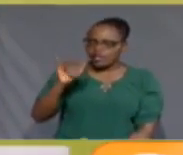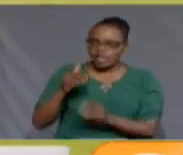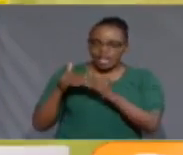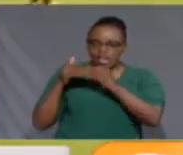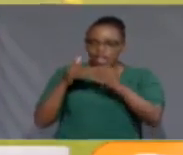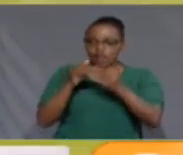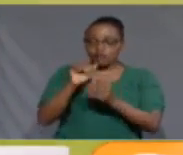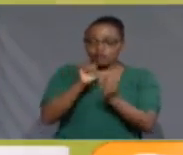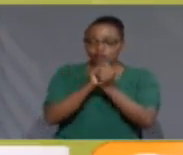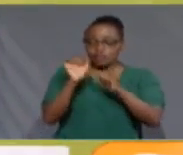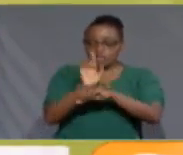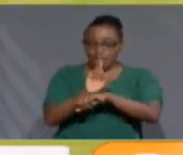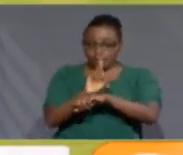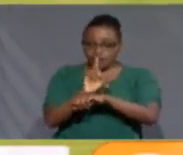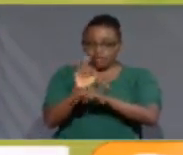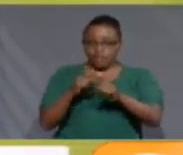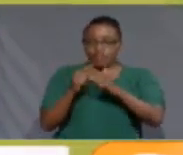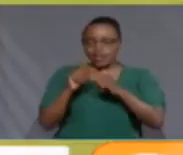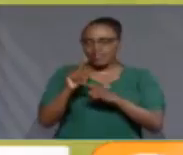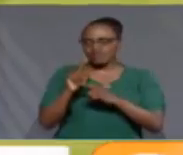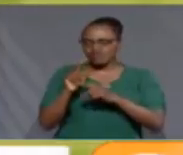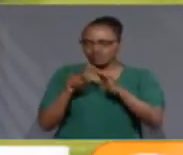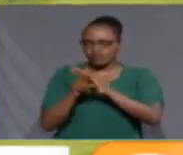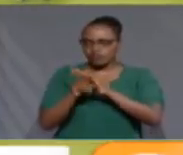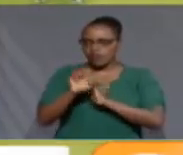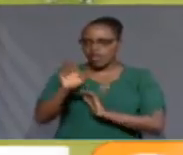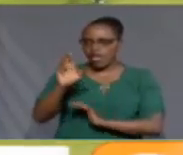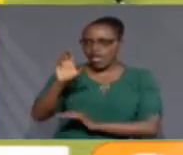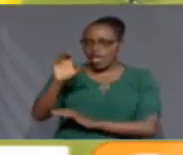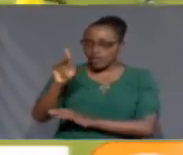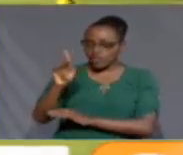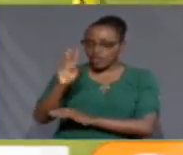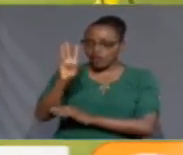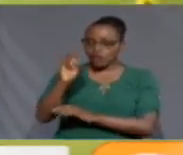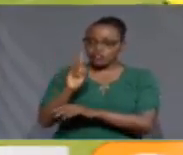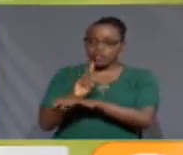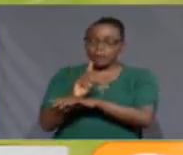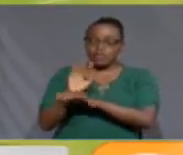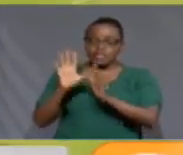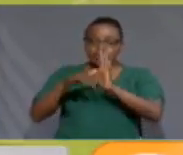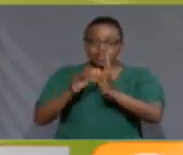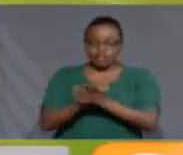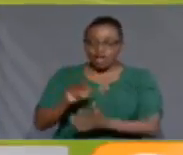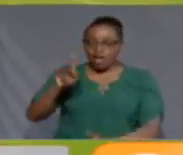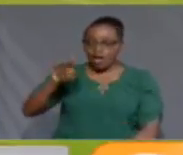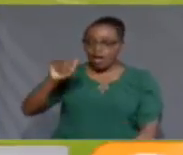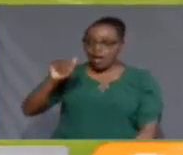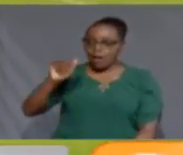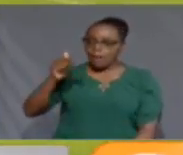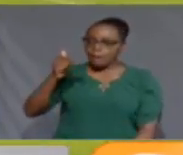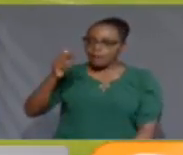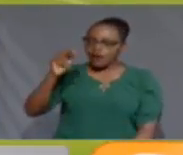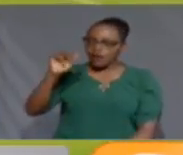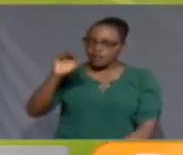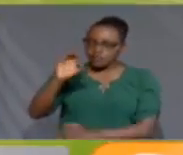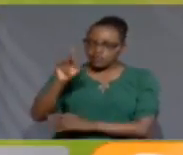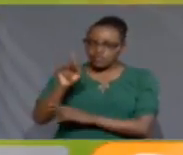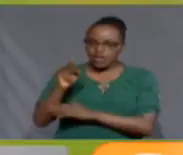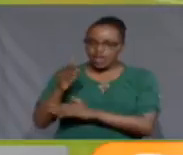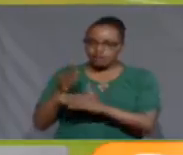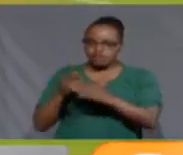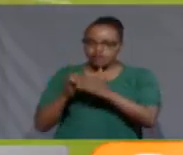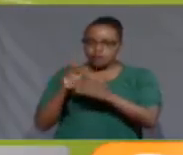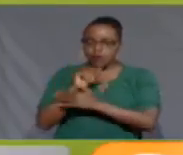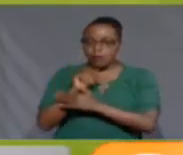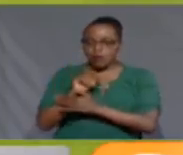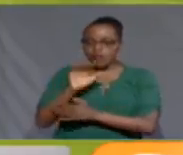after 15 minutes, but it was cancelled out by Eric Kapaito 14 minutes later. Patrick Otieno broke the deadlock for the Sharks